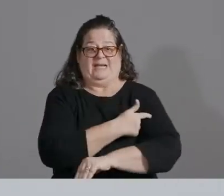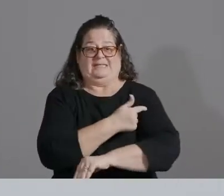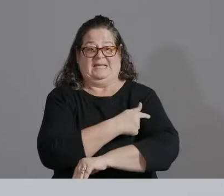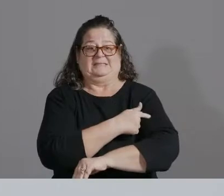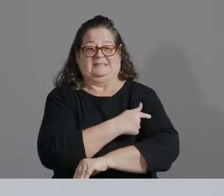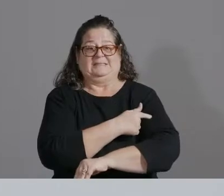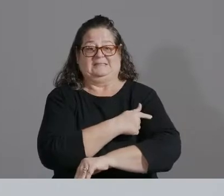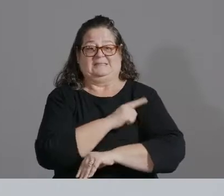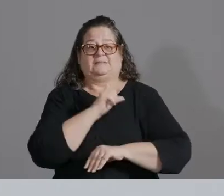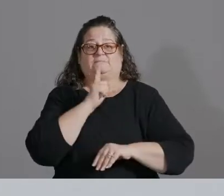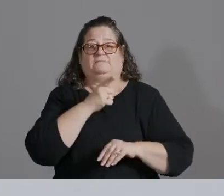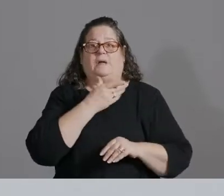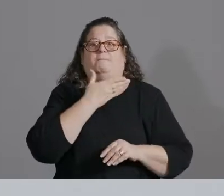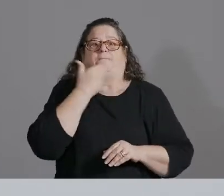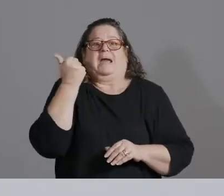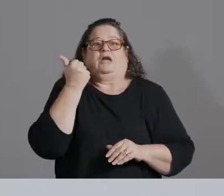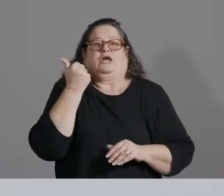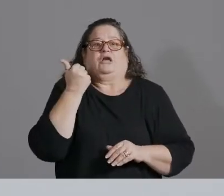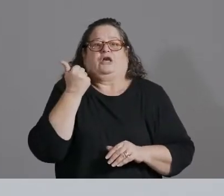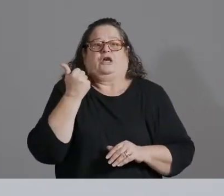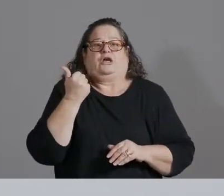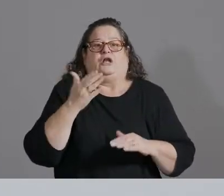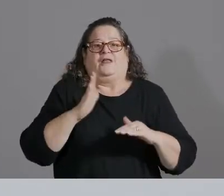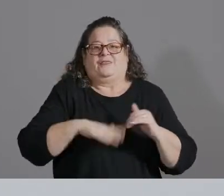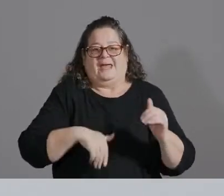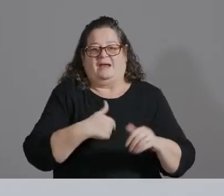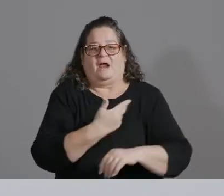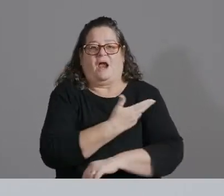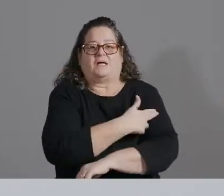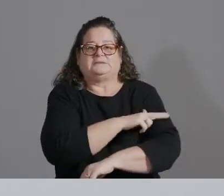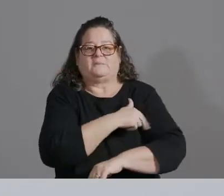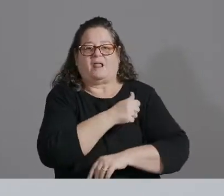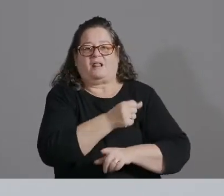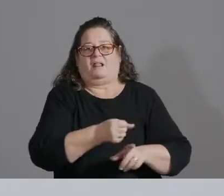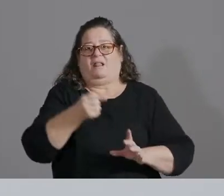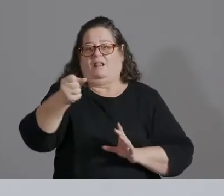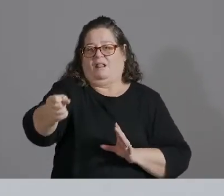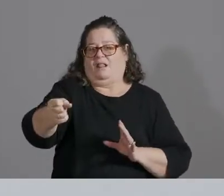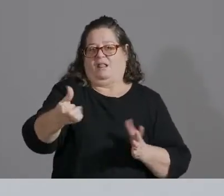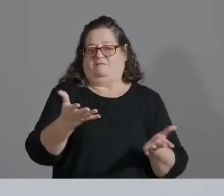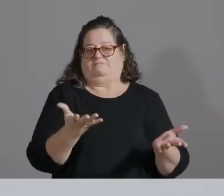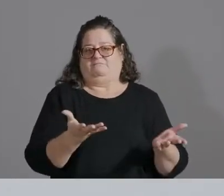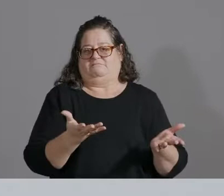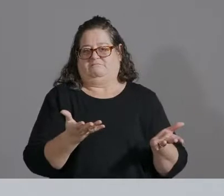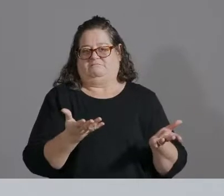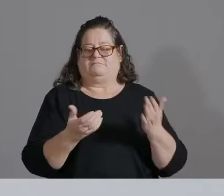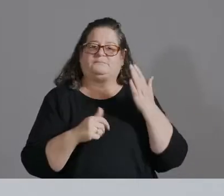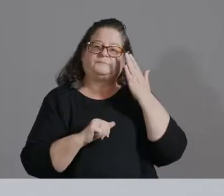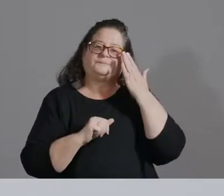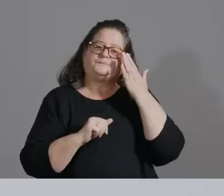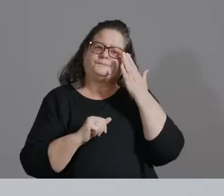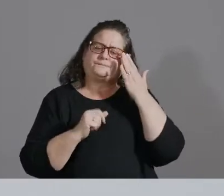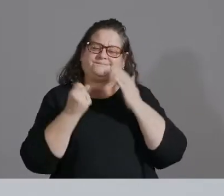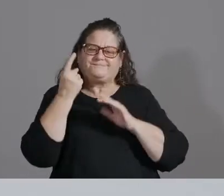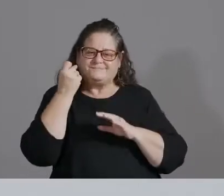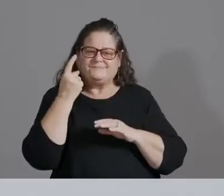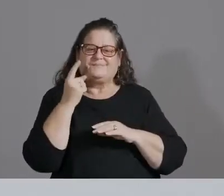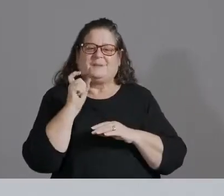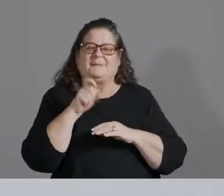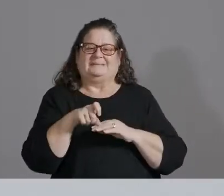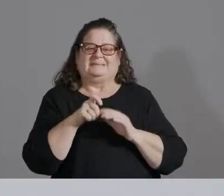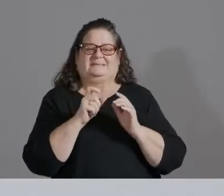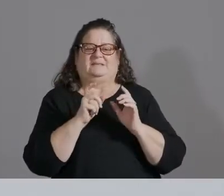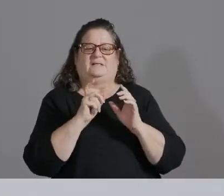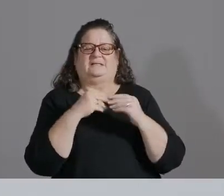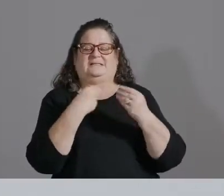better than it is for our cases and hospitalization. But we do need to leave that unknown or other in case people